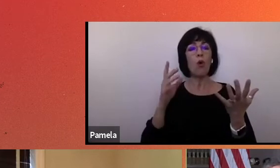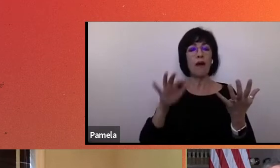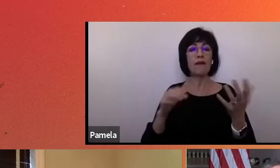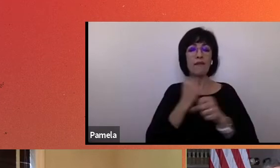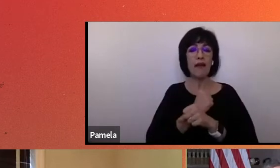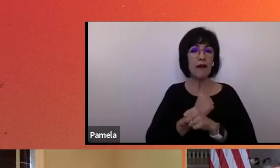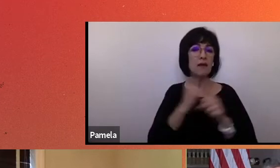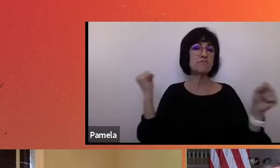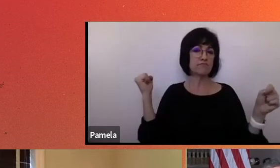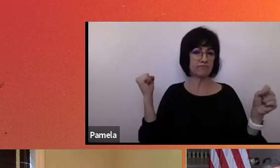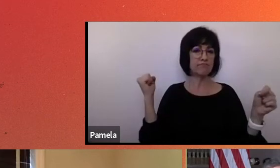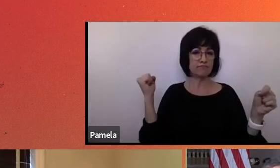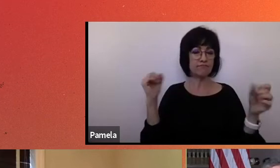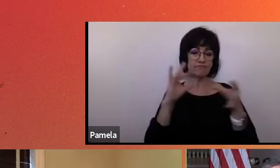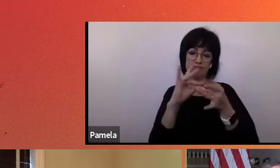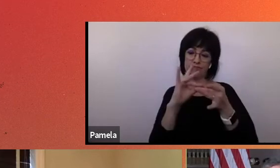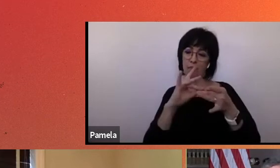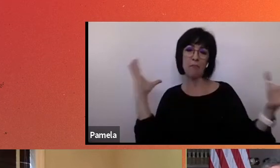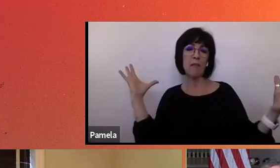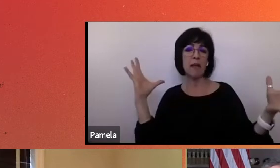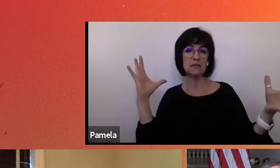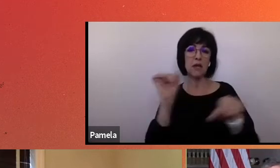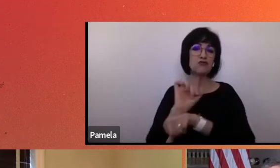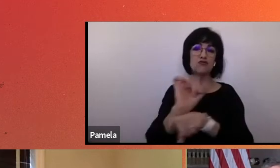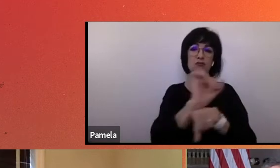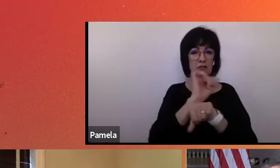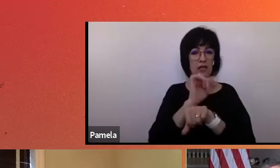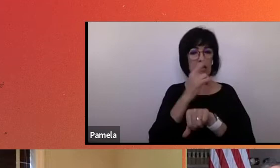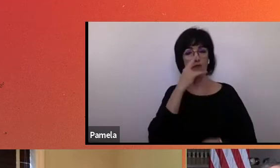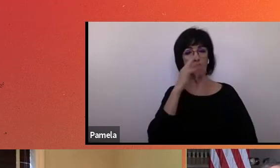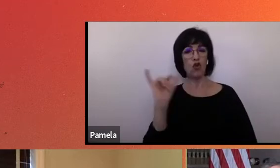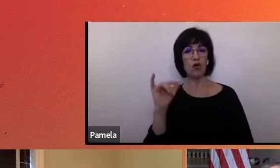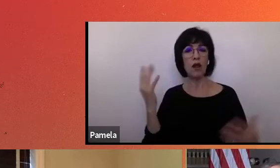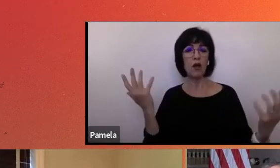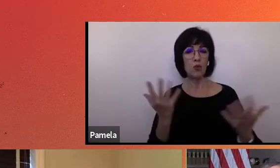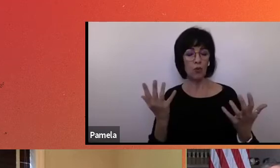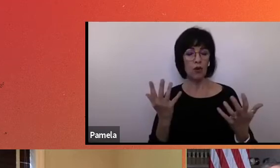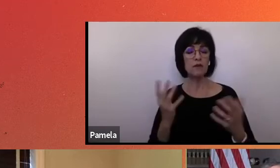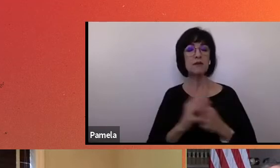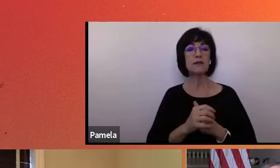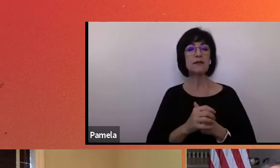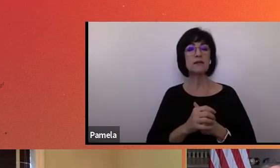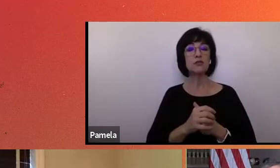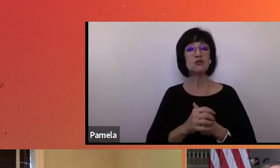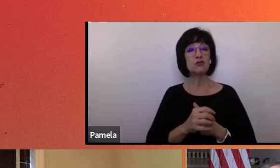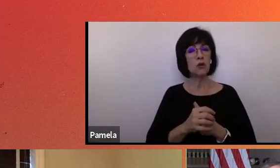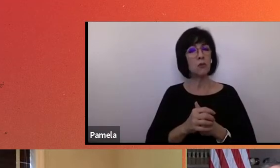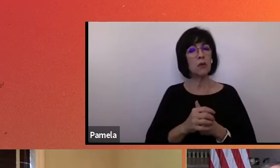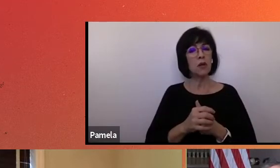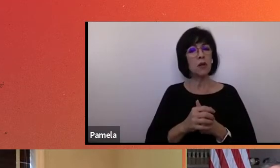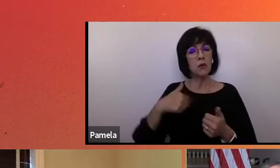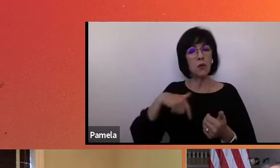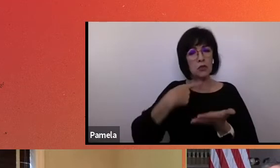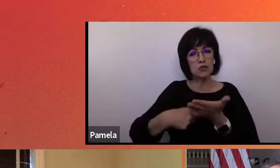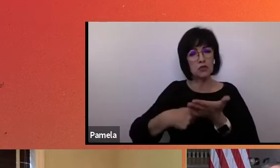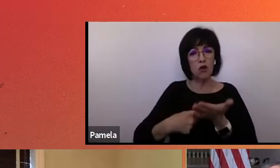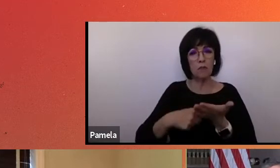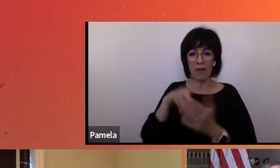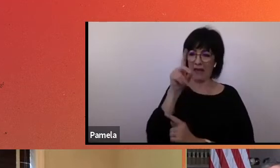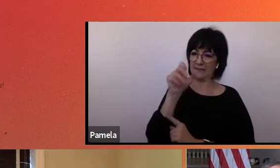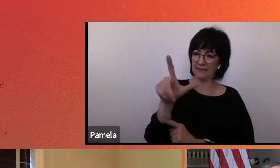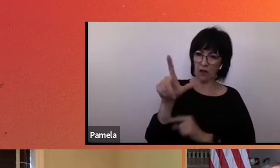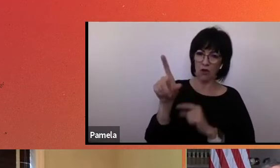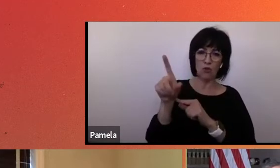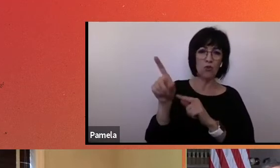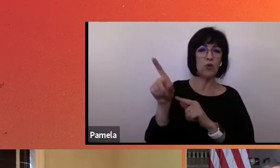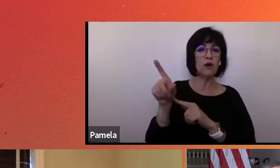of emancipation. But I think even moving beyond that, you know, there was talk about Delaware and, you know, kind of ratifying a lot of these things